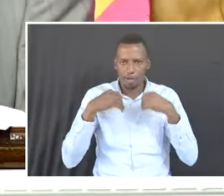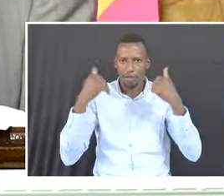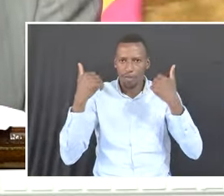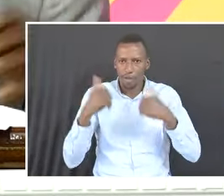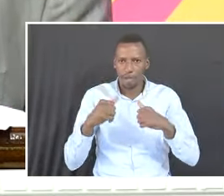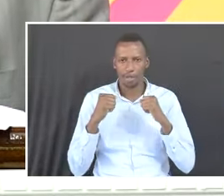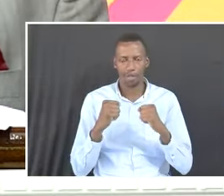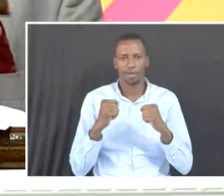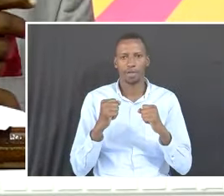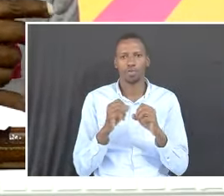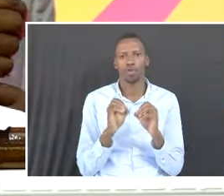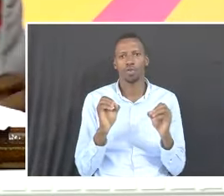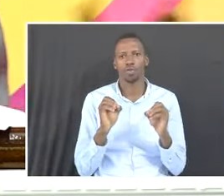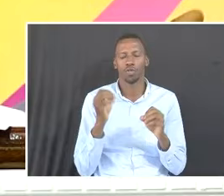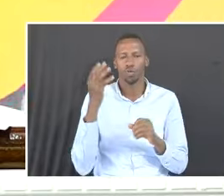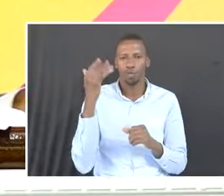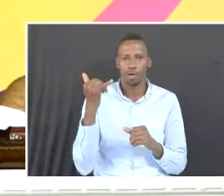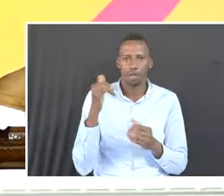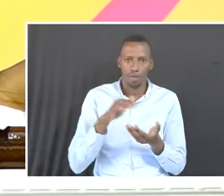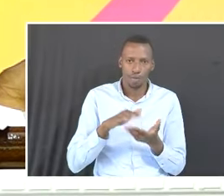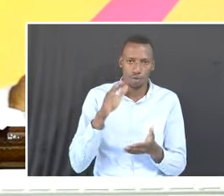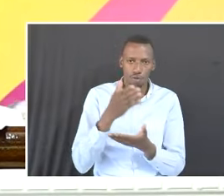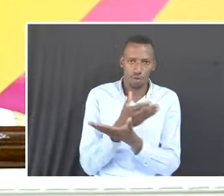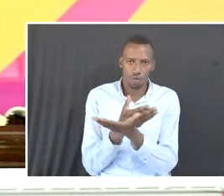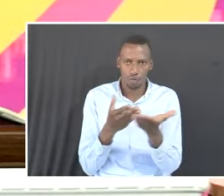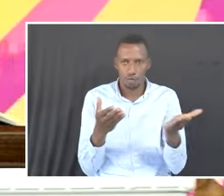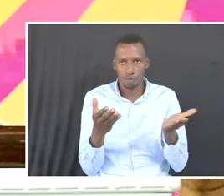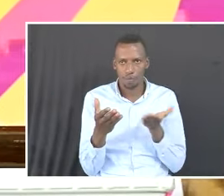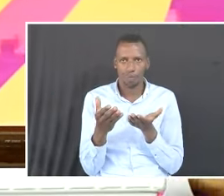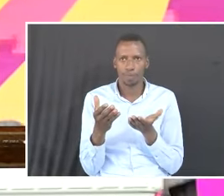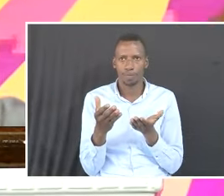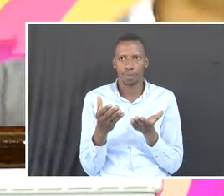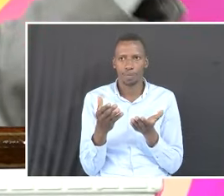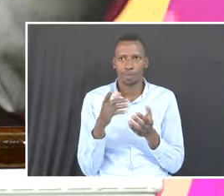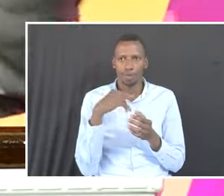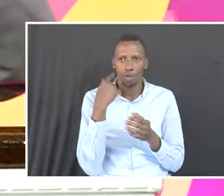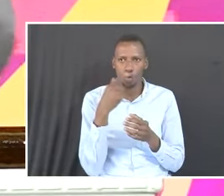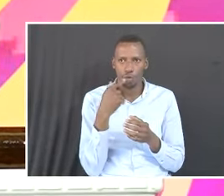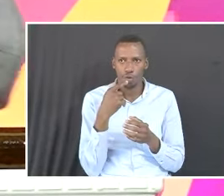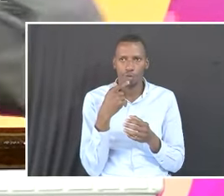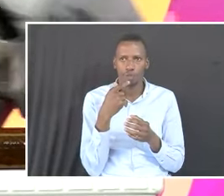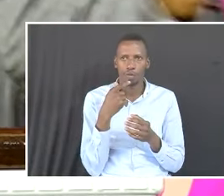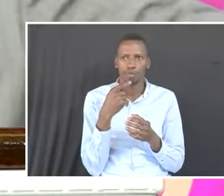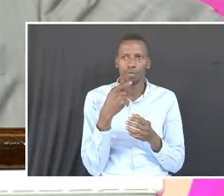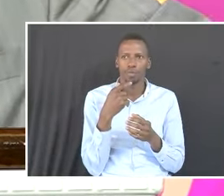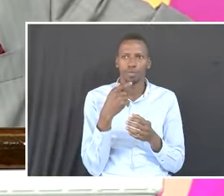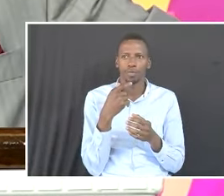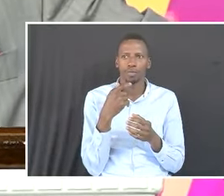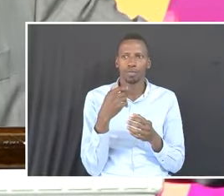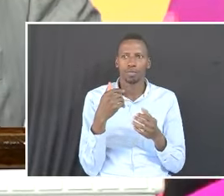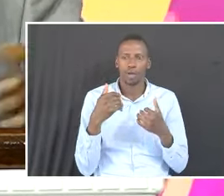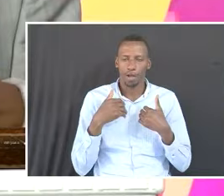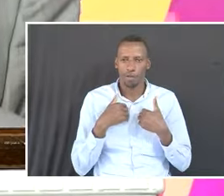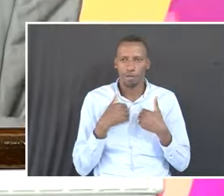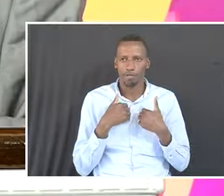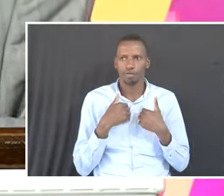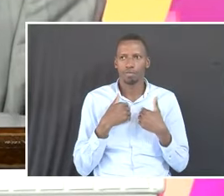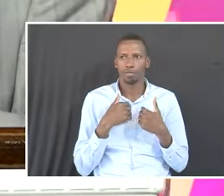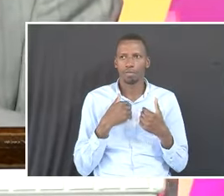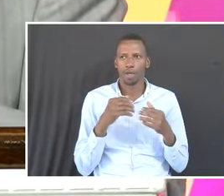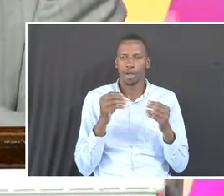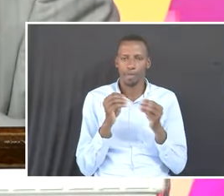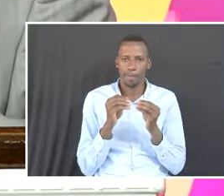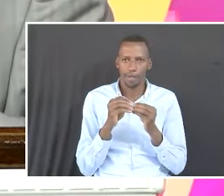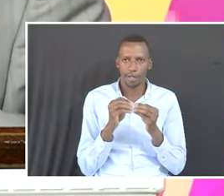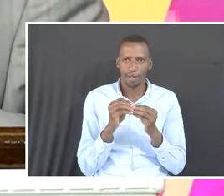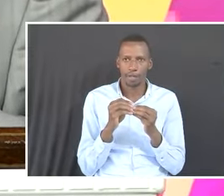of strength. For those of you who have killed snakes, normally